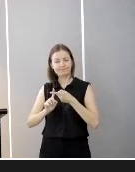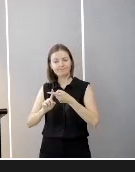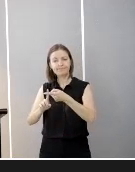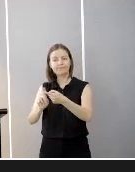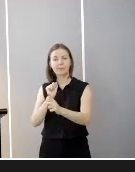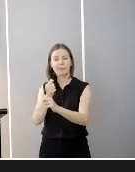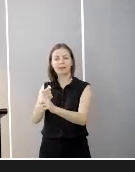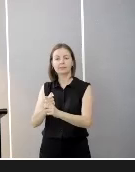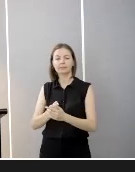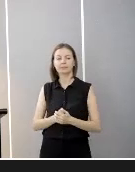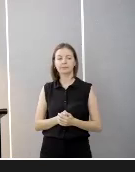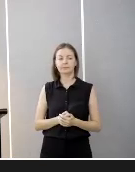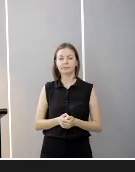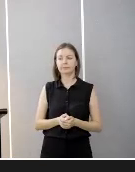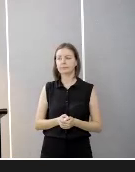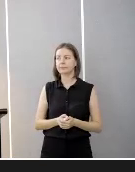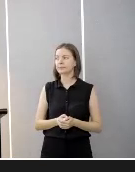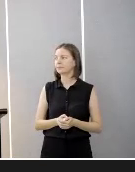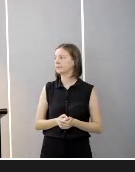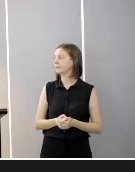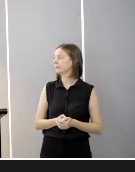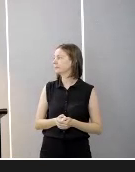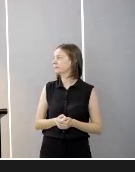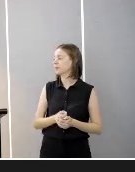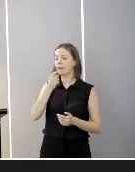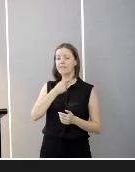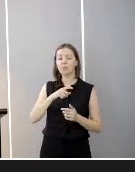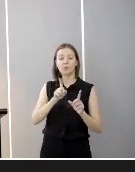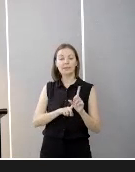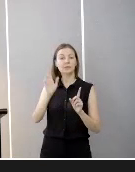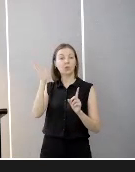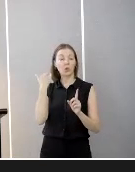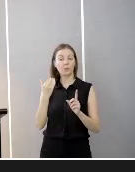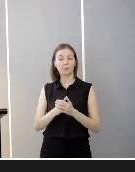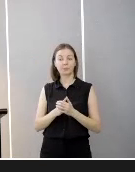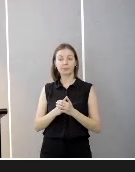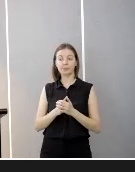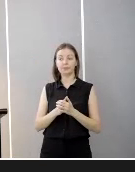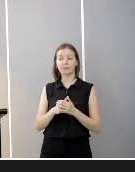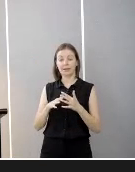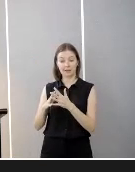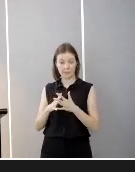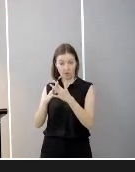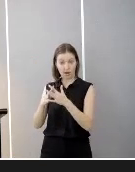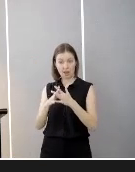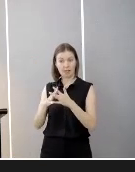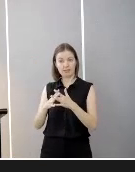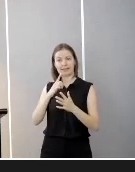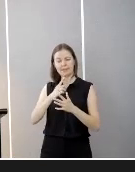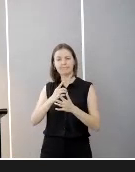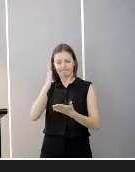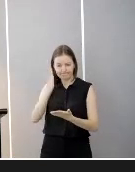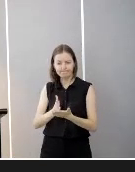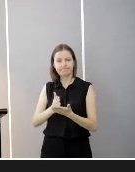them. Next slide. So a couple of years ago, the US Surgeon General declared that there was a youth mental